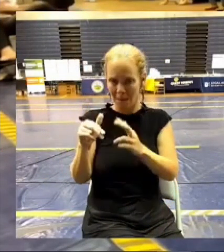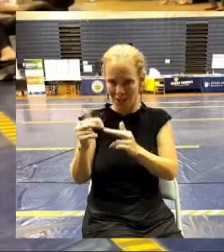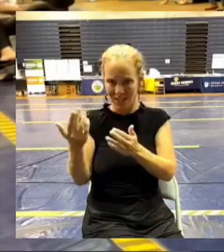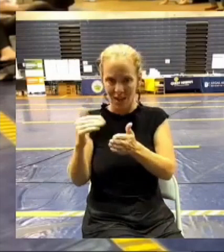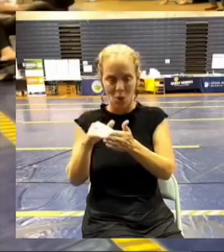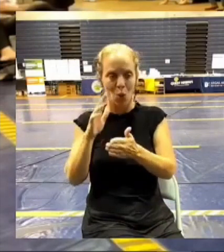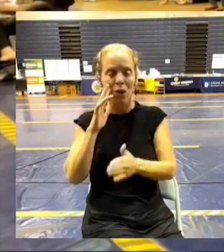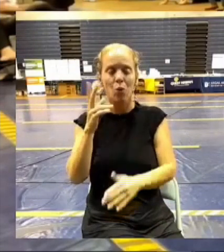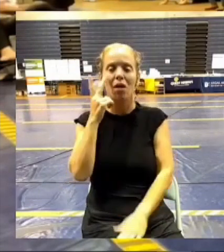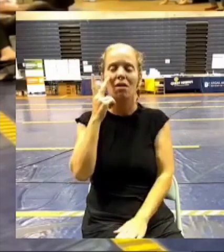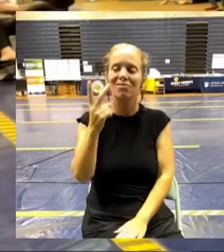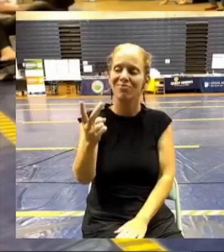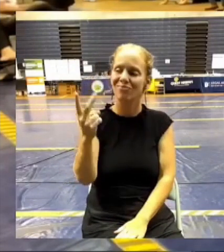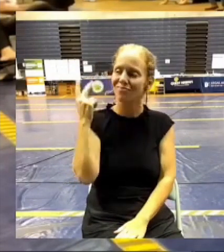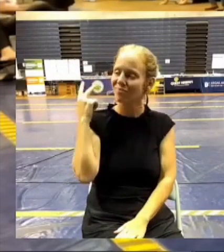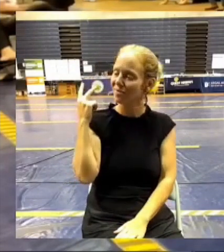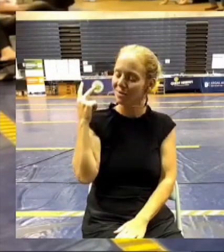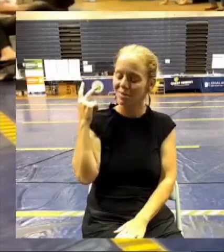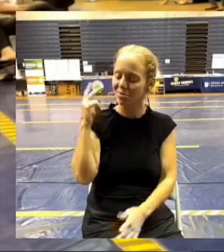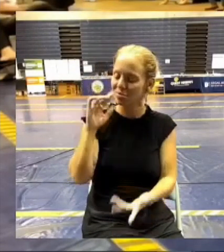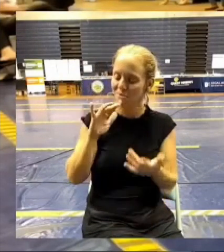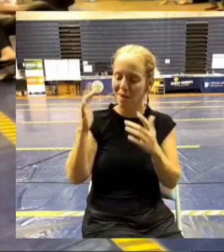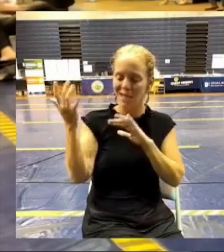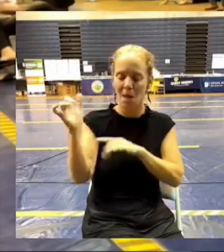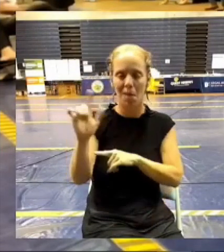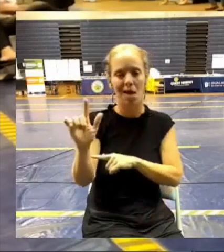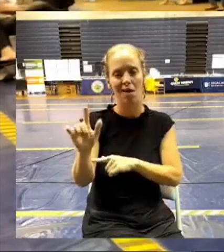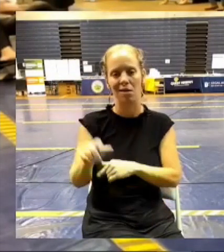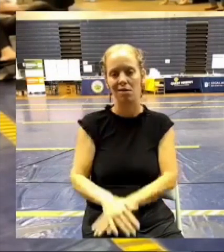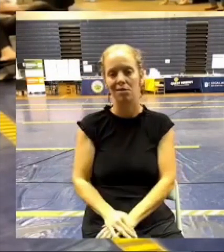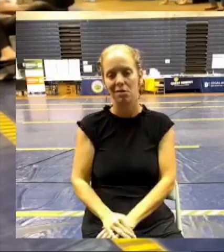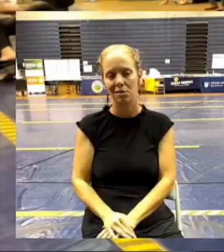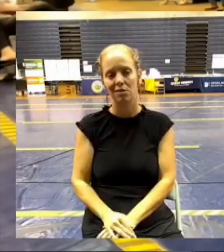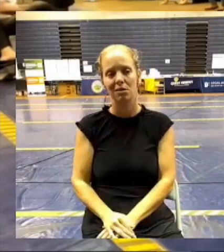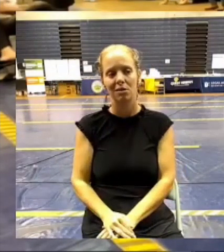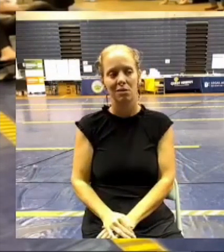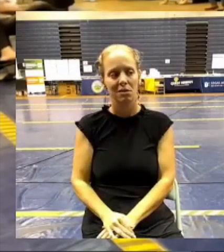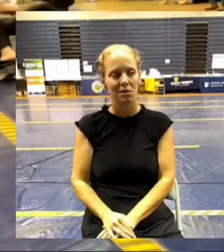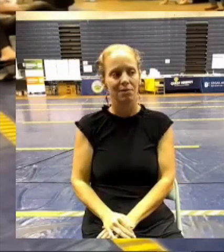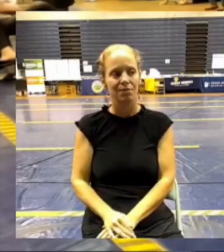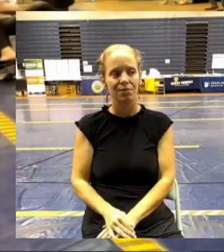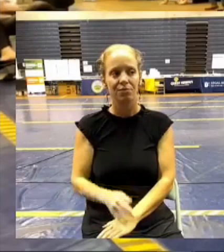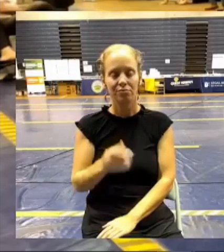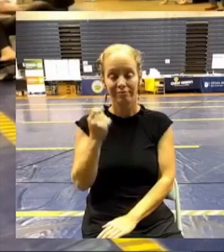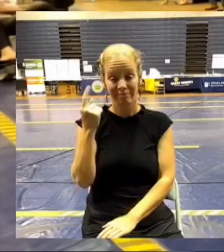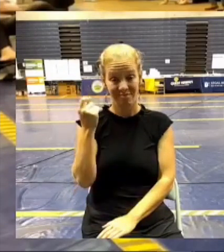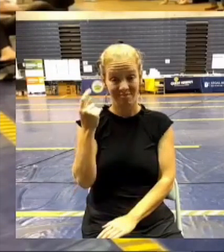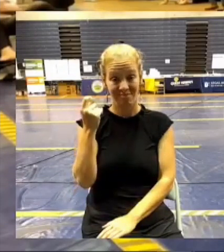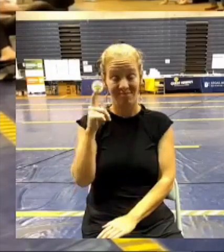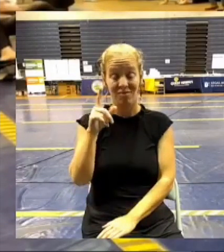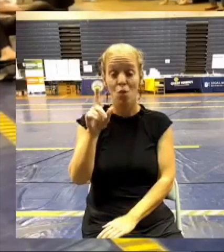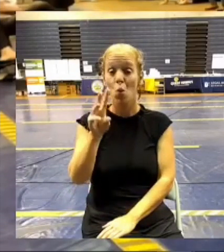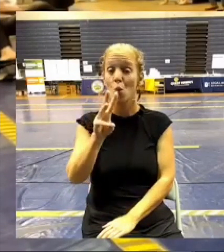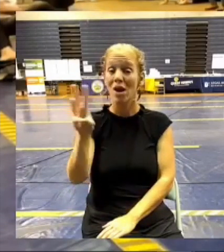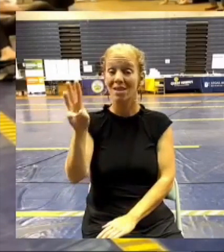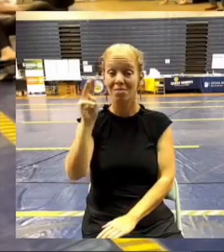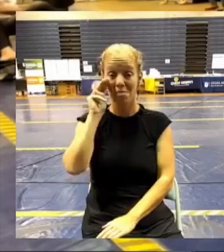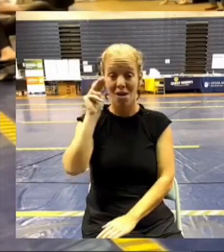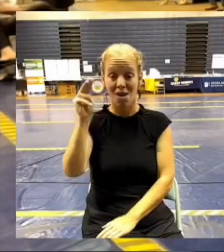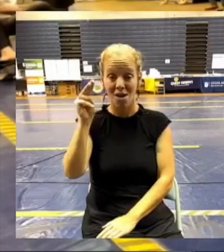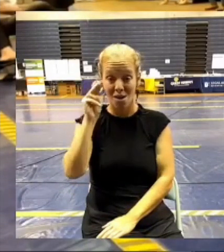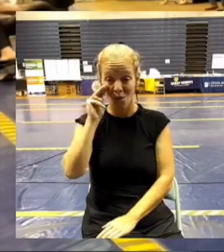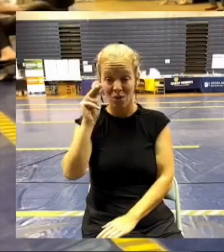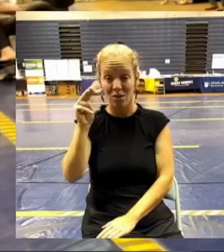Lahaina. We're going to all turn around to the up Lahaina. And I want you guys to understand, West